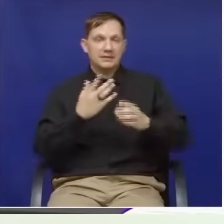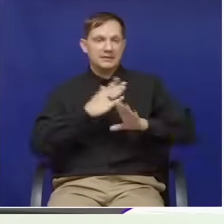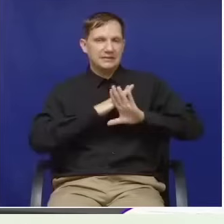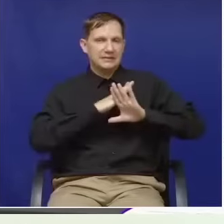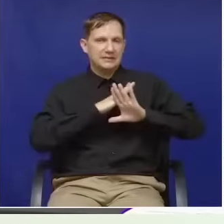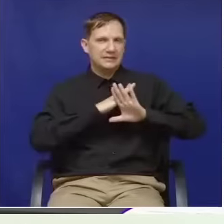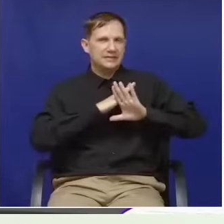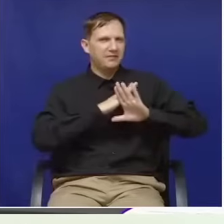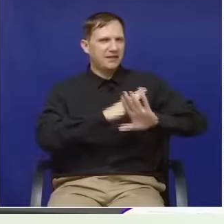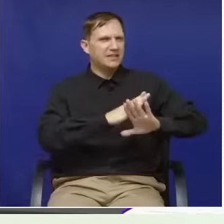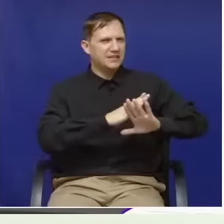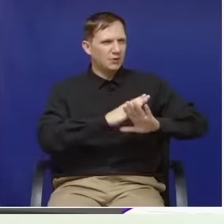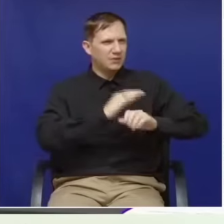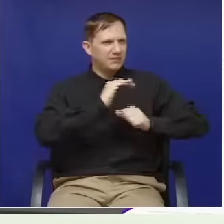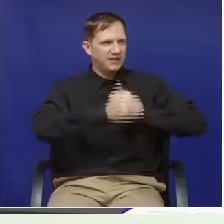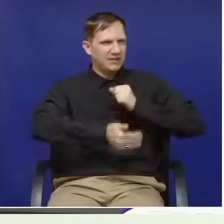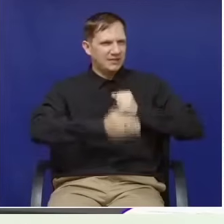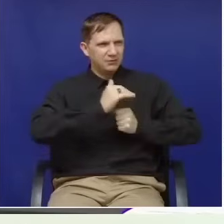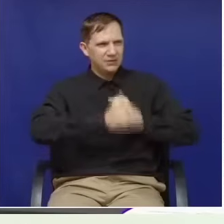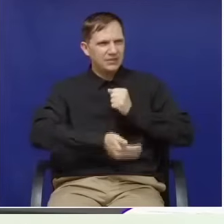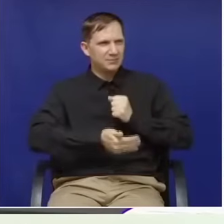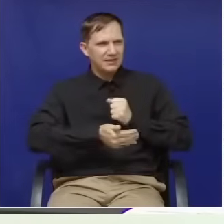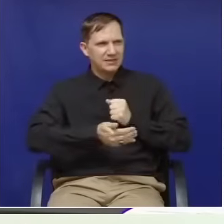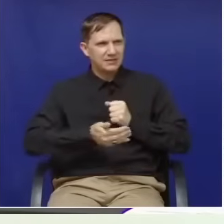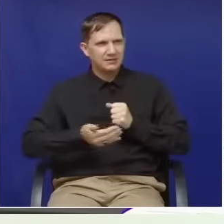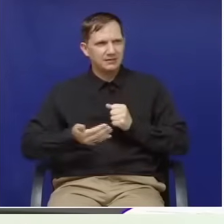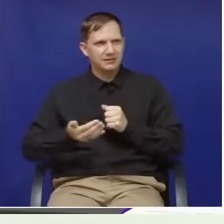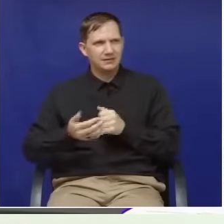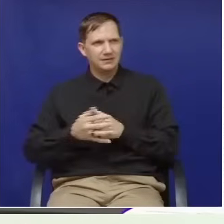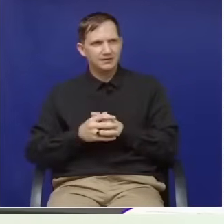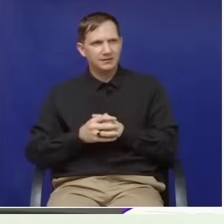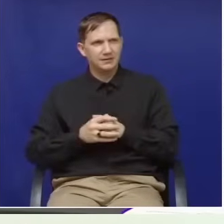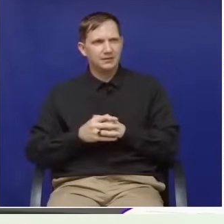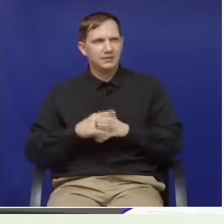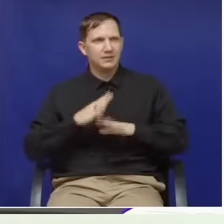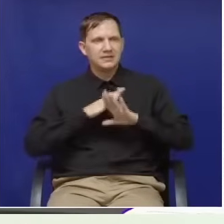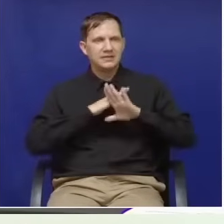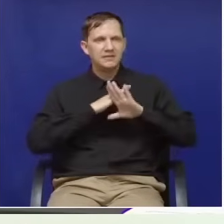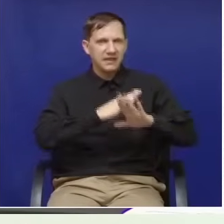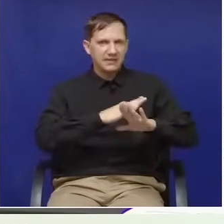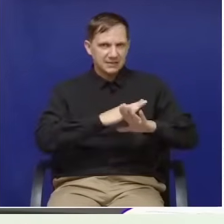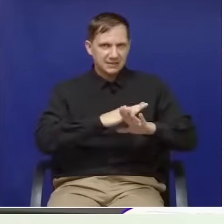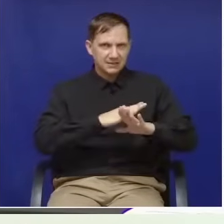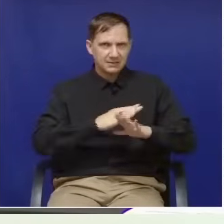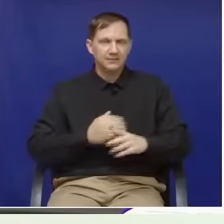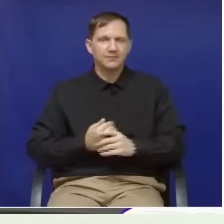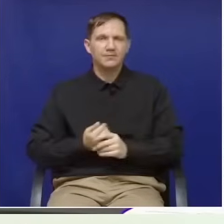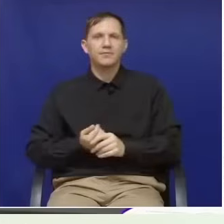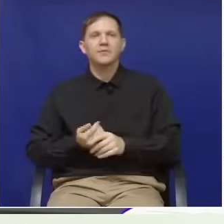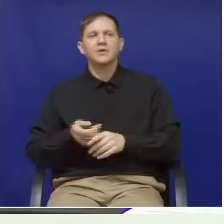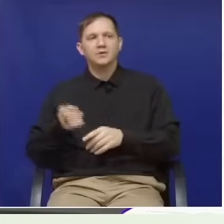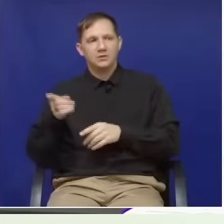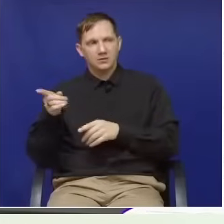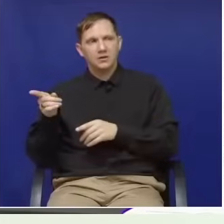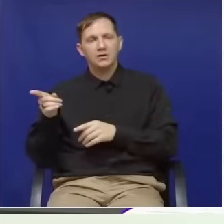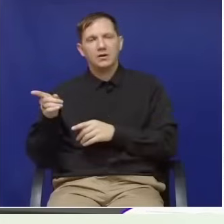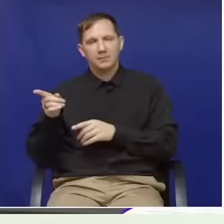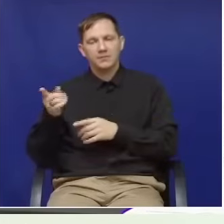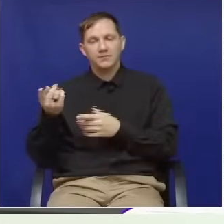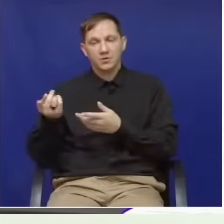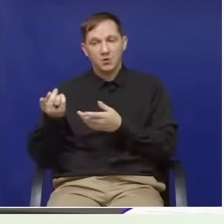has allocated funds to address these critical areas, as I've said earlier on.